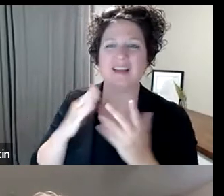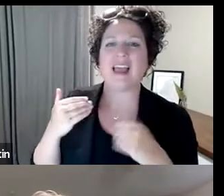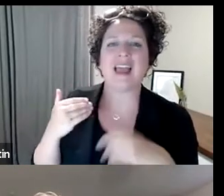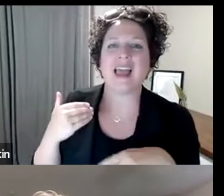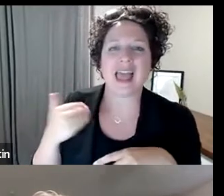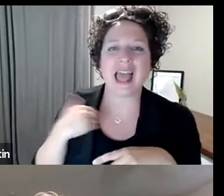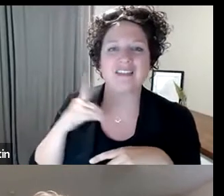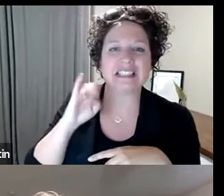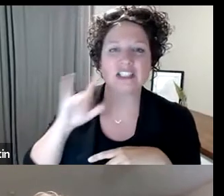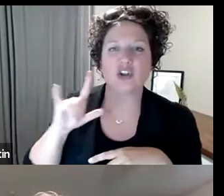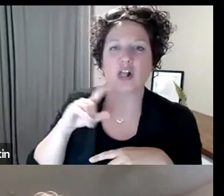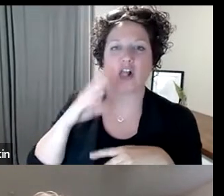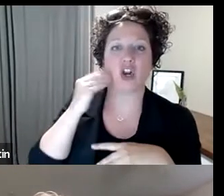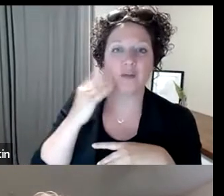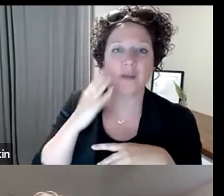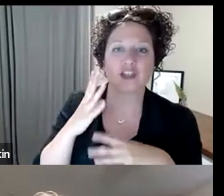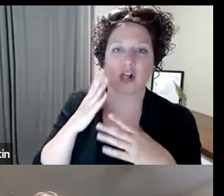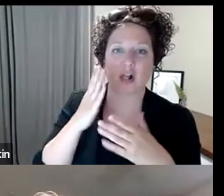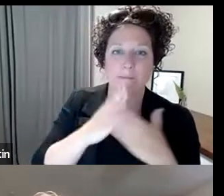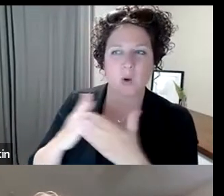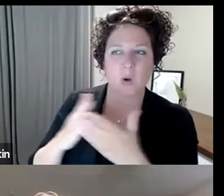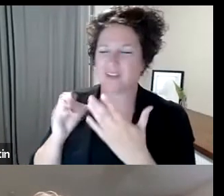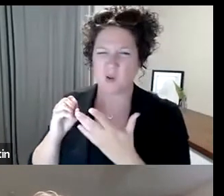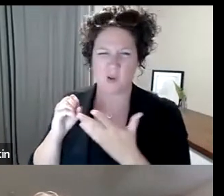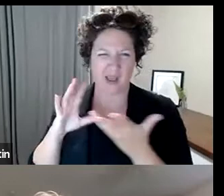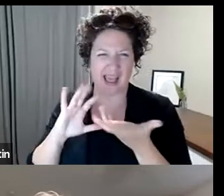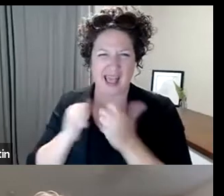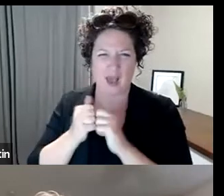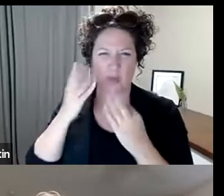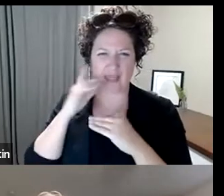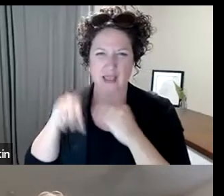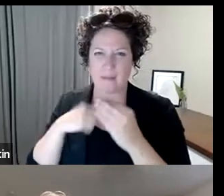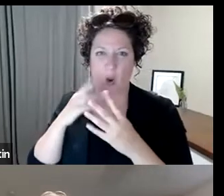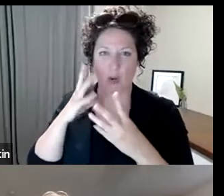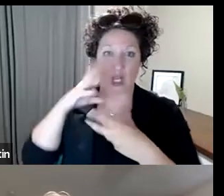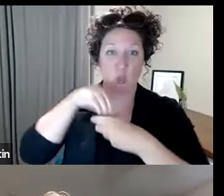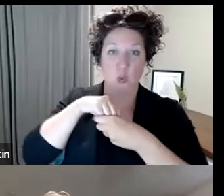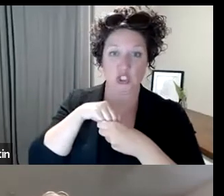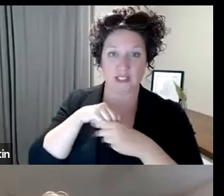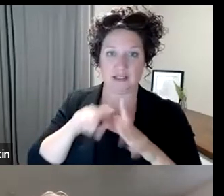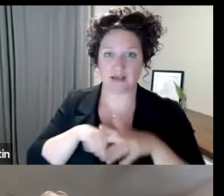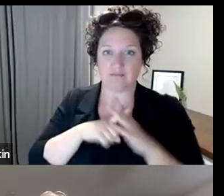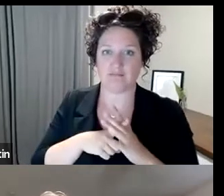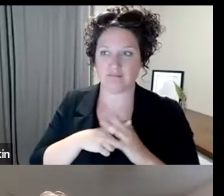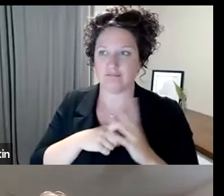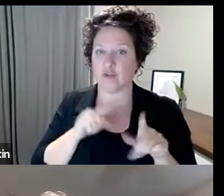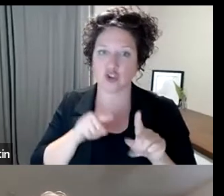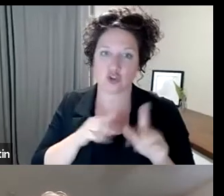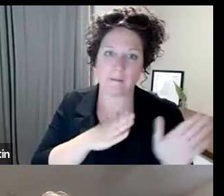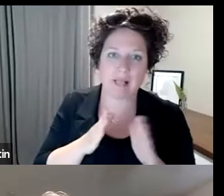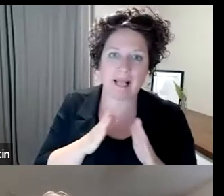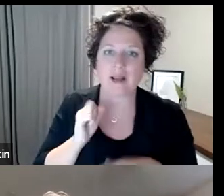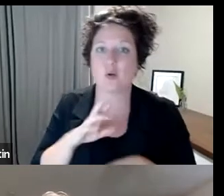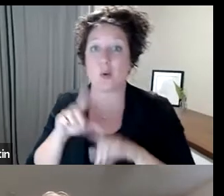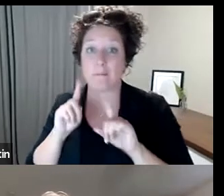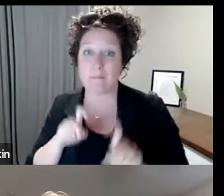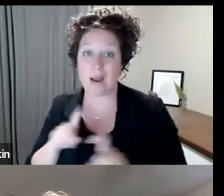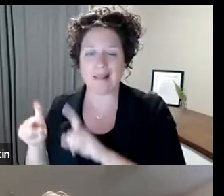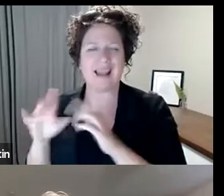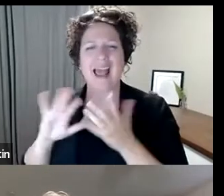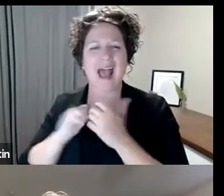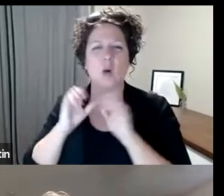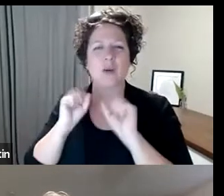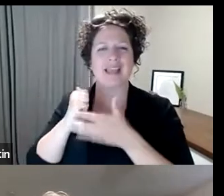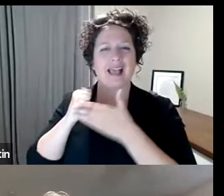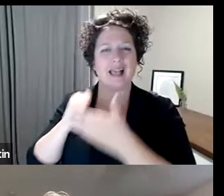informational component. So how can thinking about inclusion at the outset during planning or pilot phases help